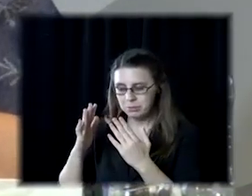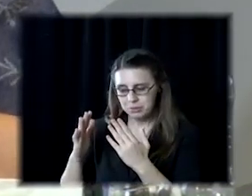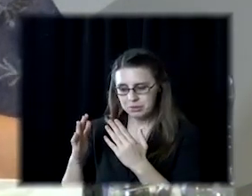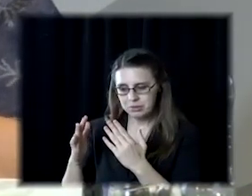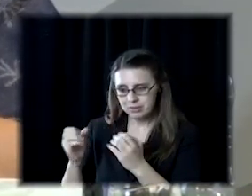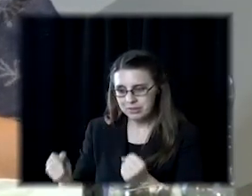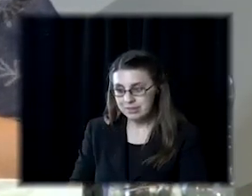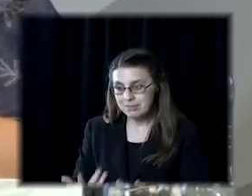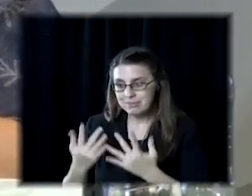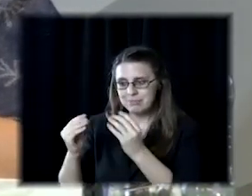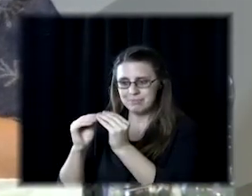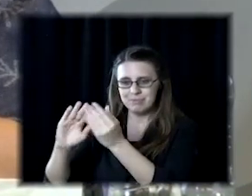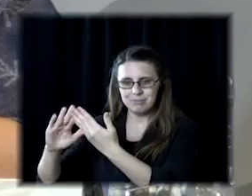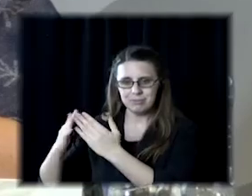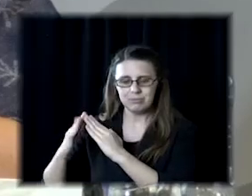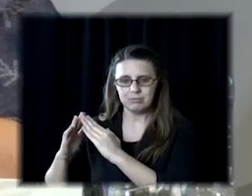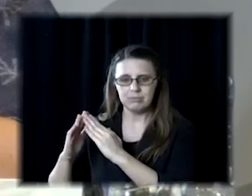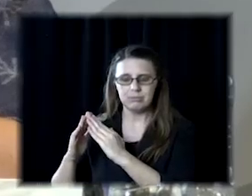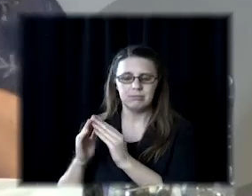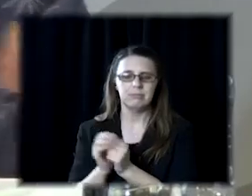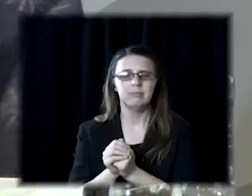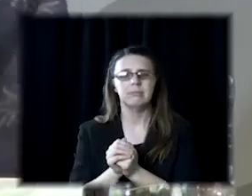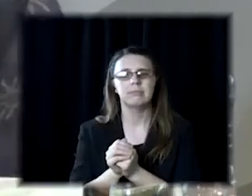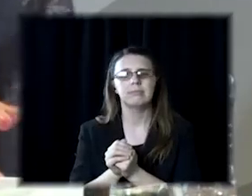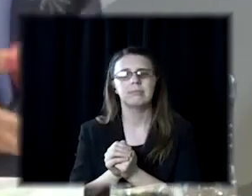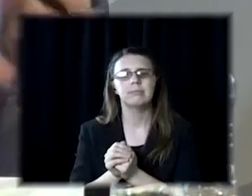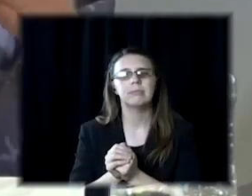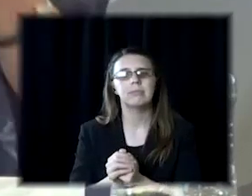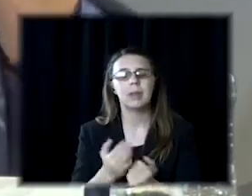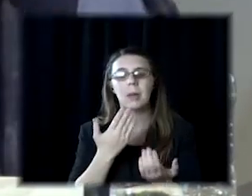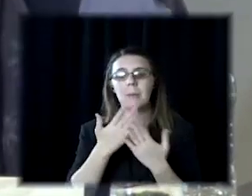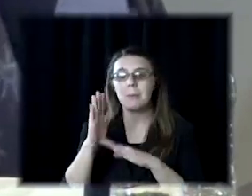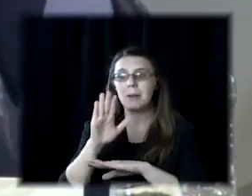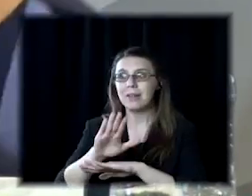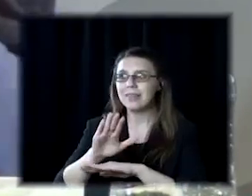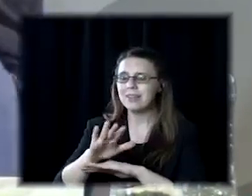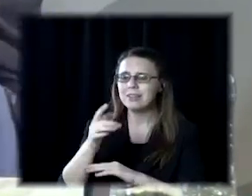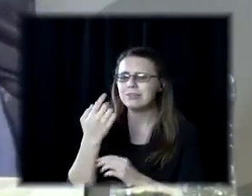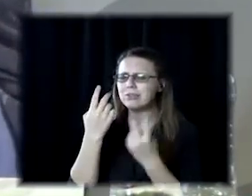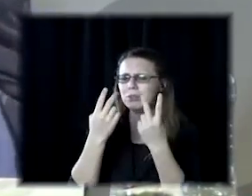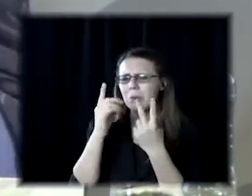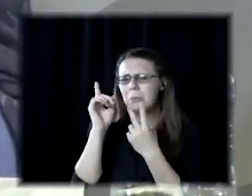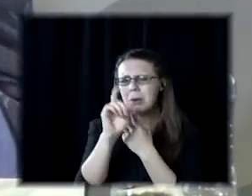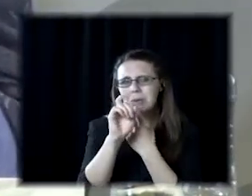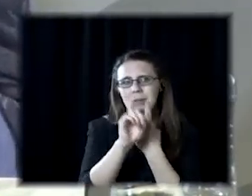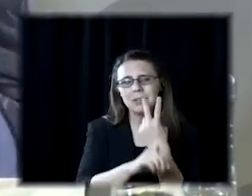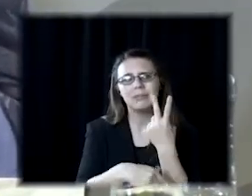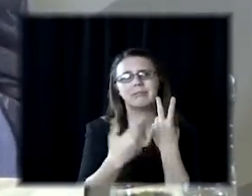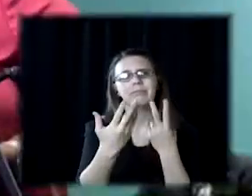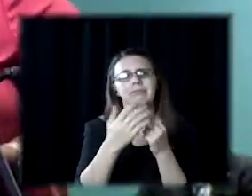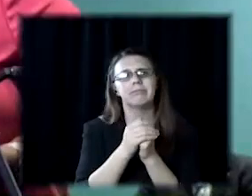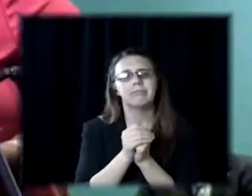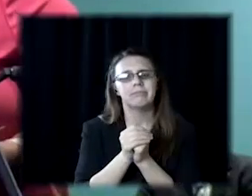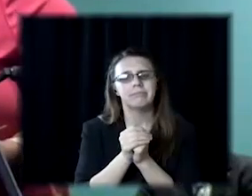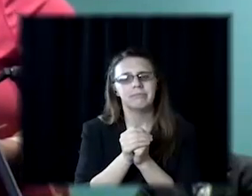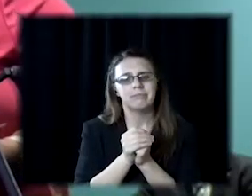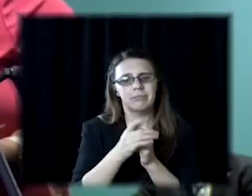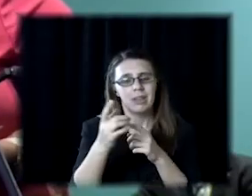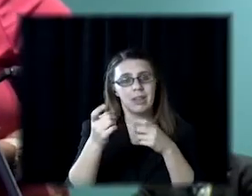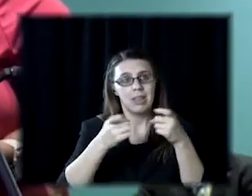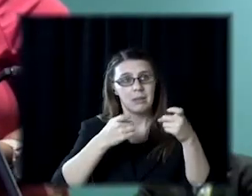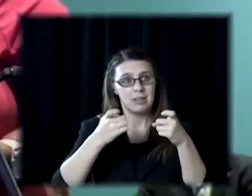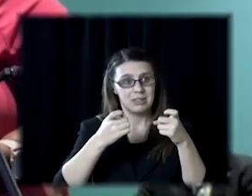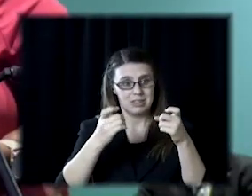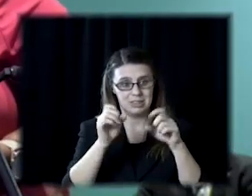described. Nancy. Sí, buenas tardes. Tengo dos preguntitas. La primera es, la administración de los sistemas